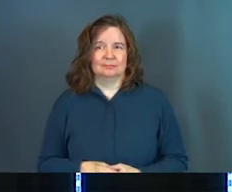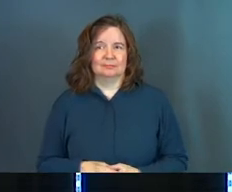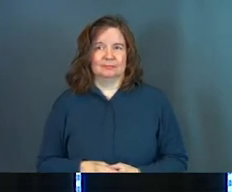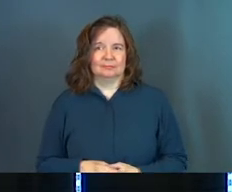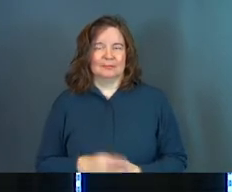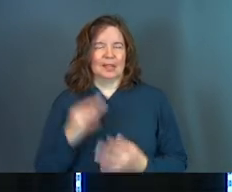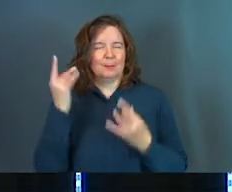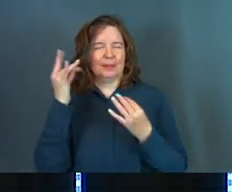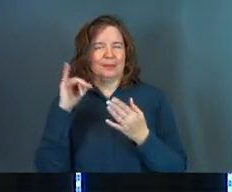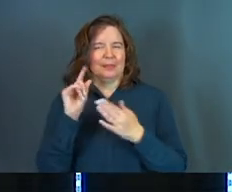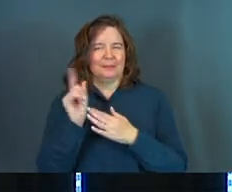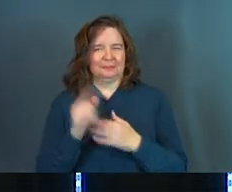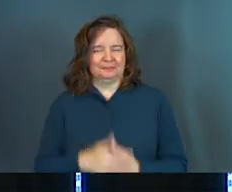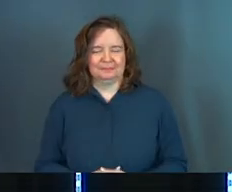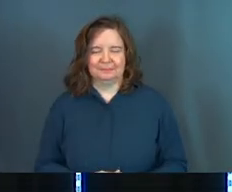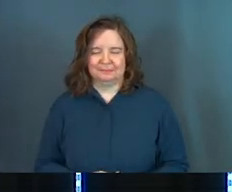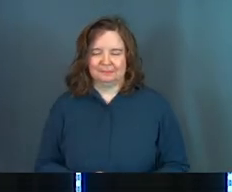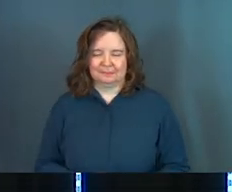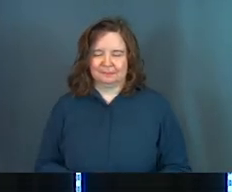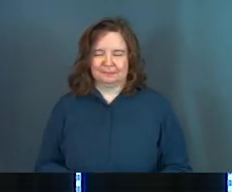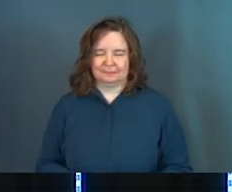I'll let you think on that.